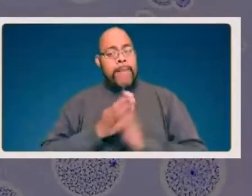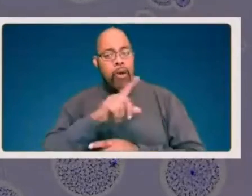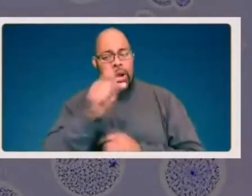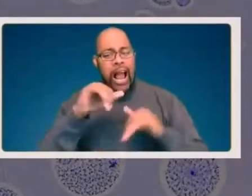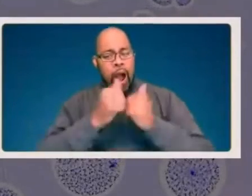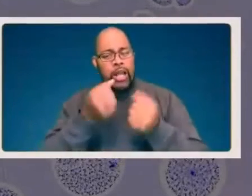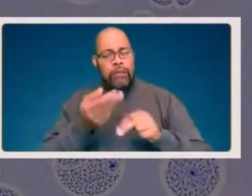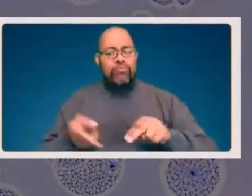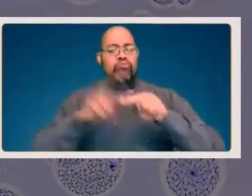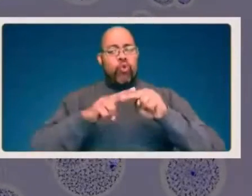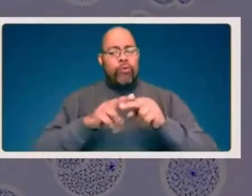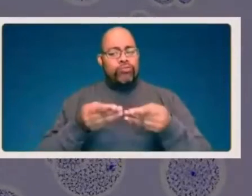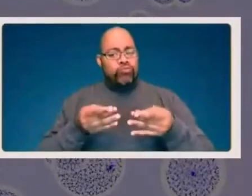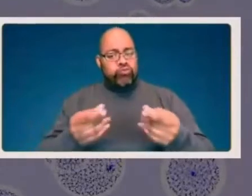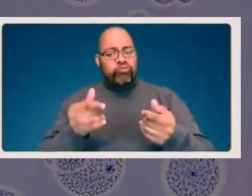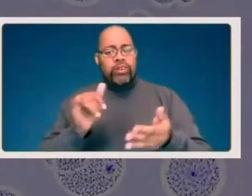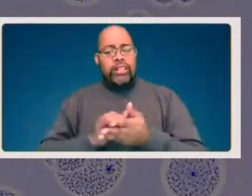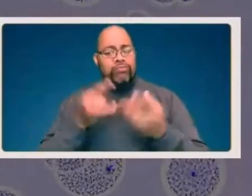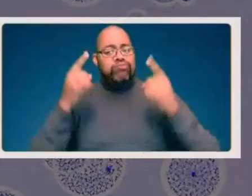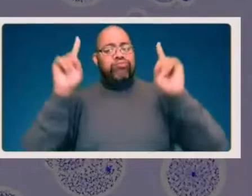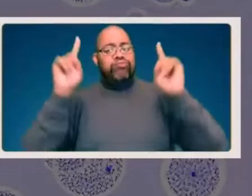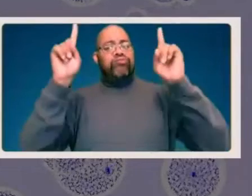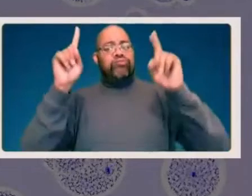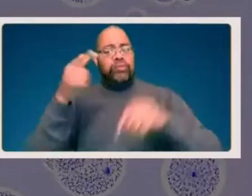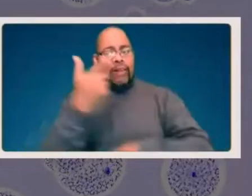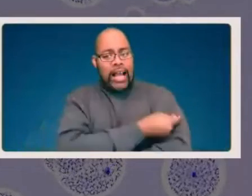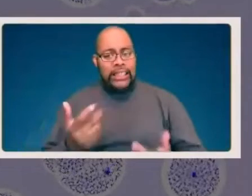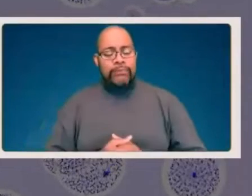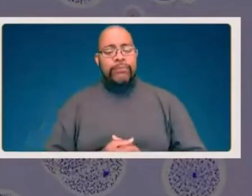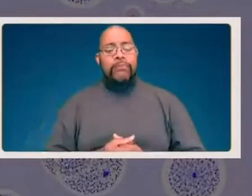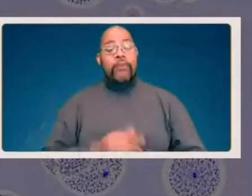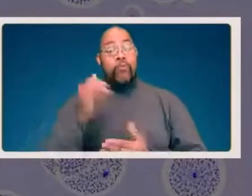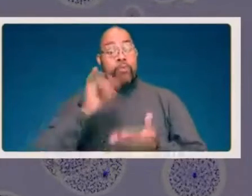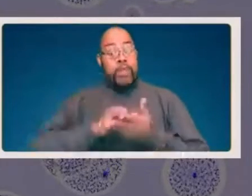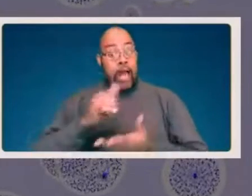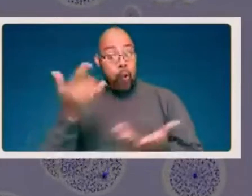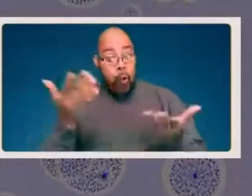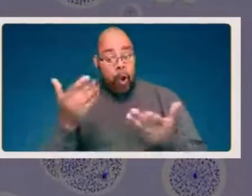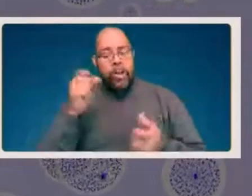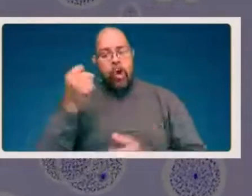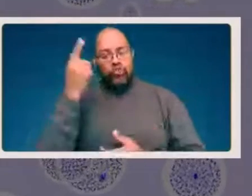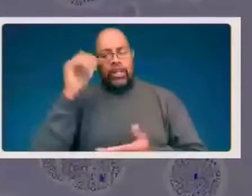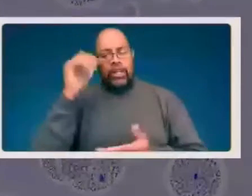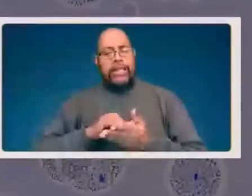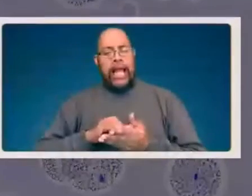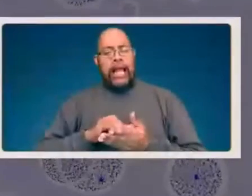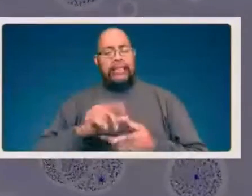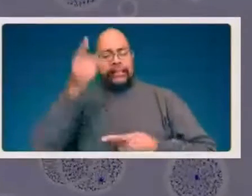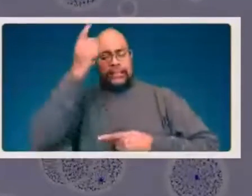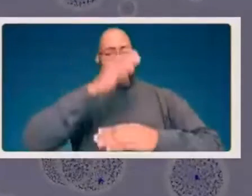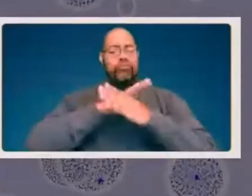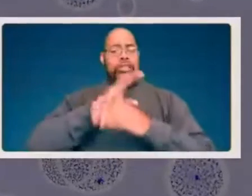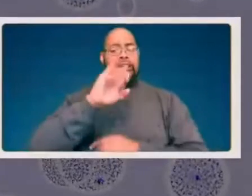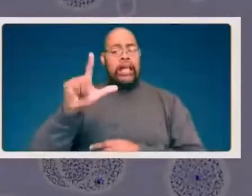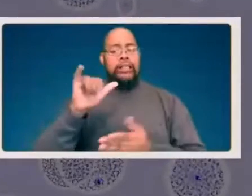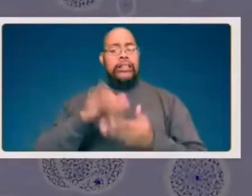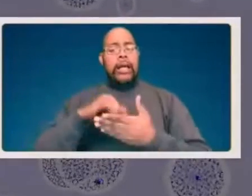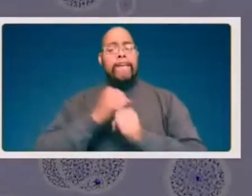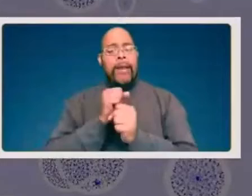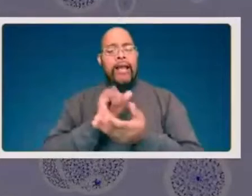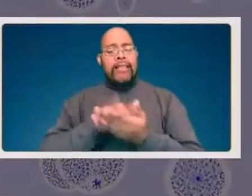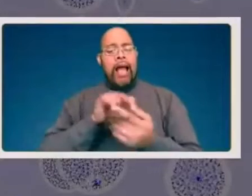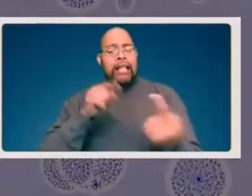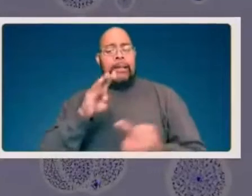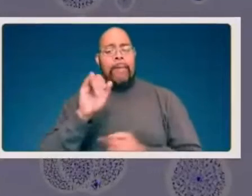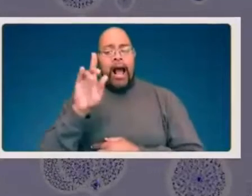So our main question is, how can we improve the efficacy of these vaccines? And for that, we need to understand the immune